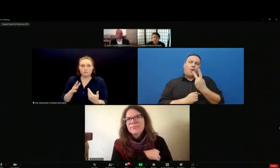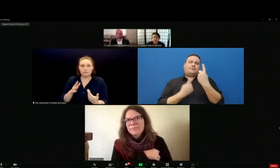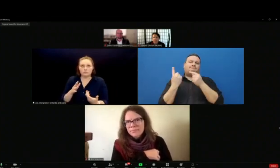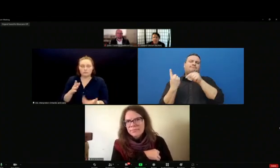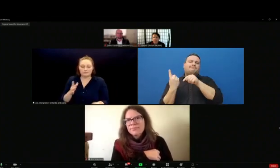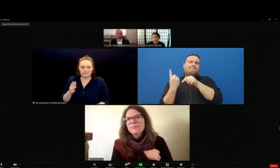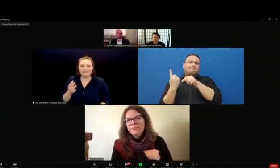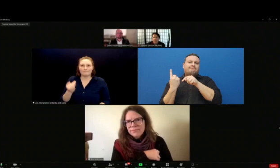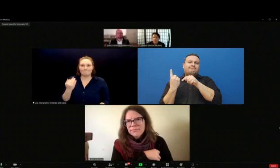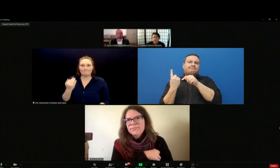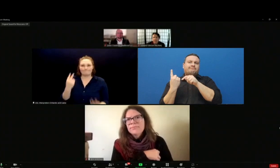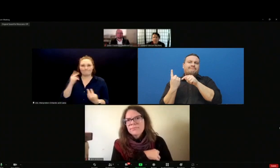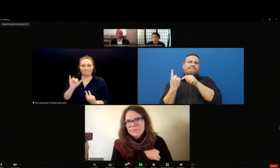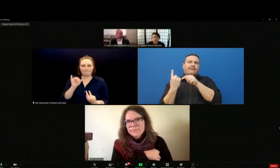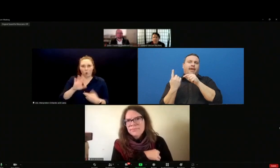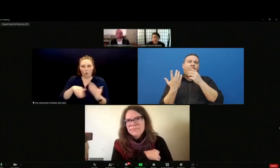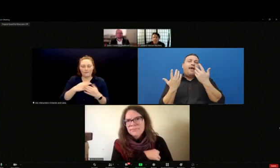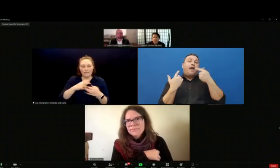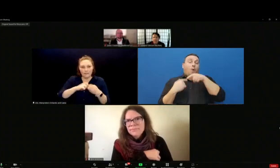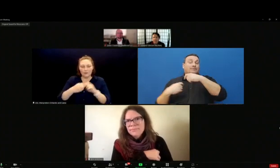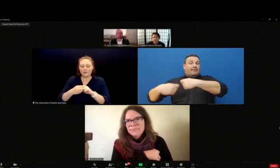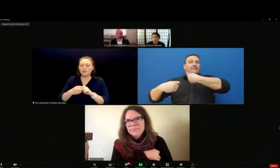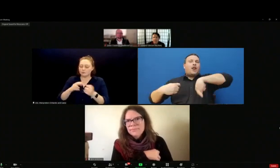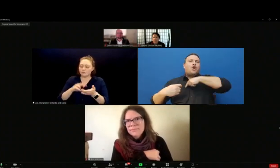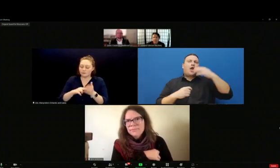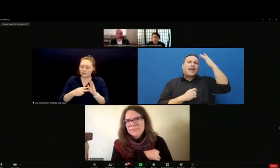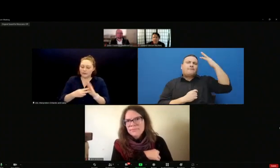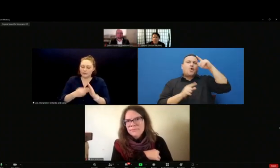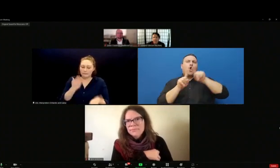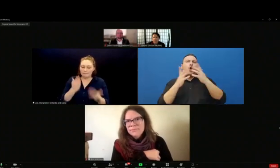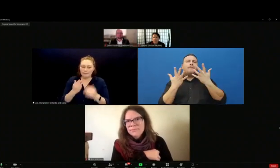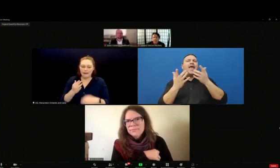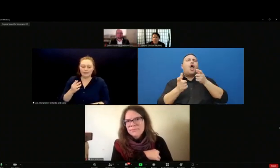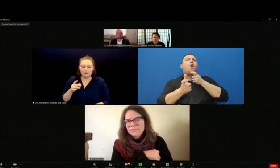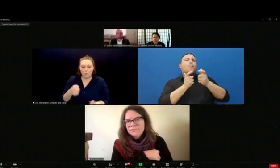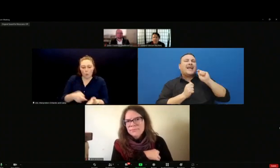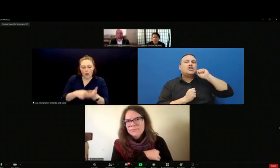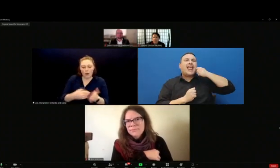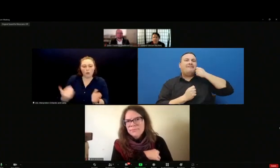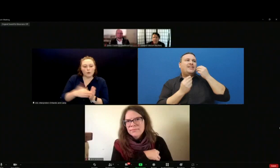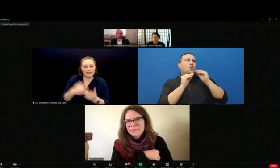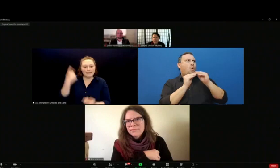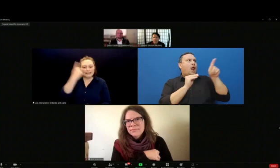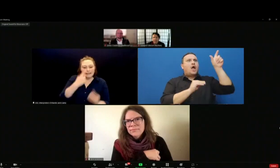issues, this also invites for a reconsideration on then what communicative efficiency